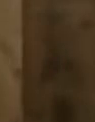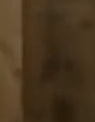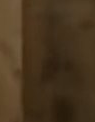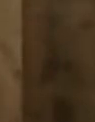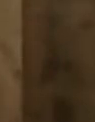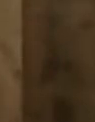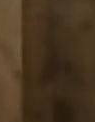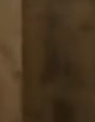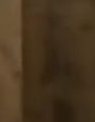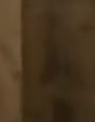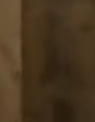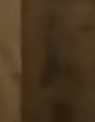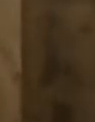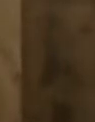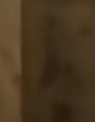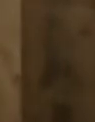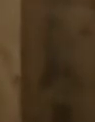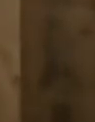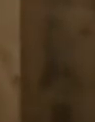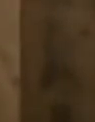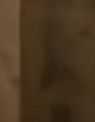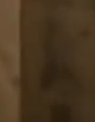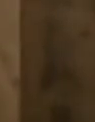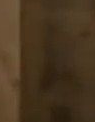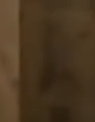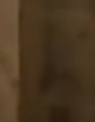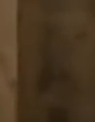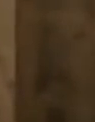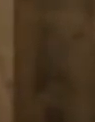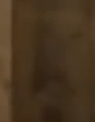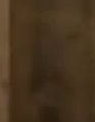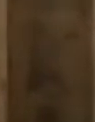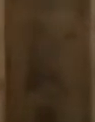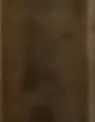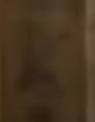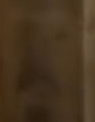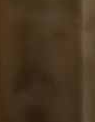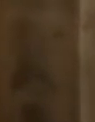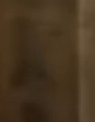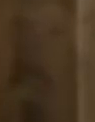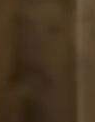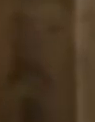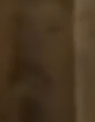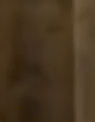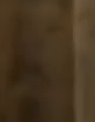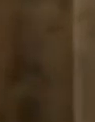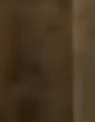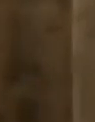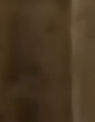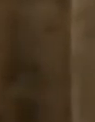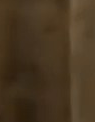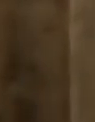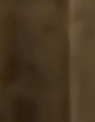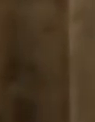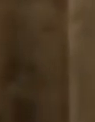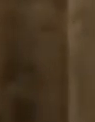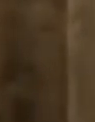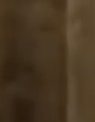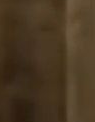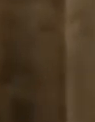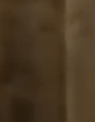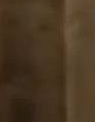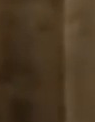And if wealth, power, and income continue to concentrate at the very tippy top, our society